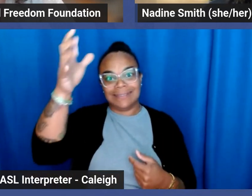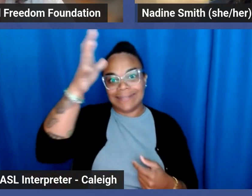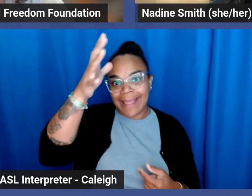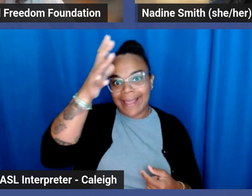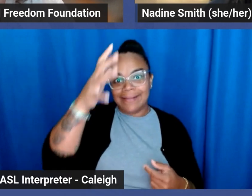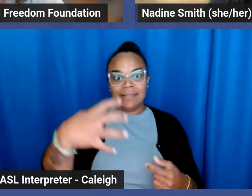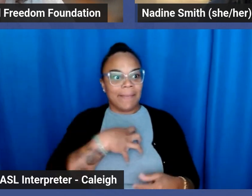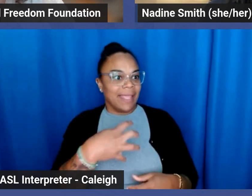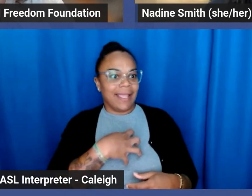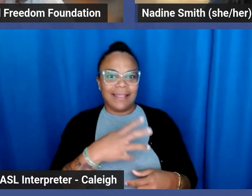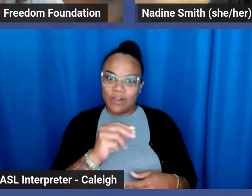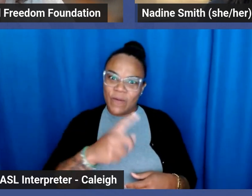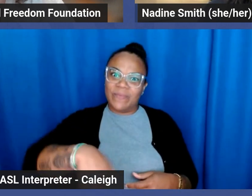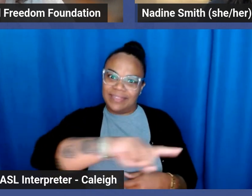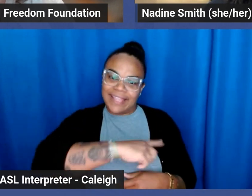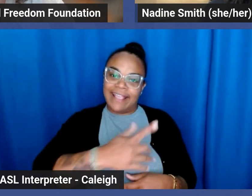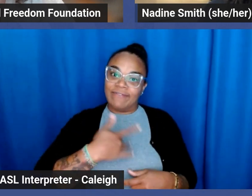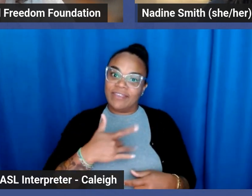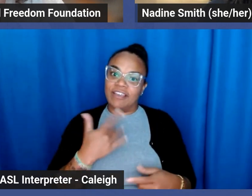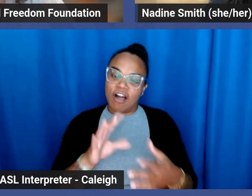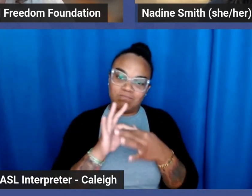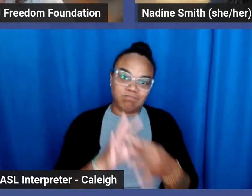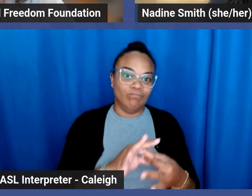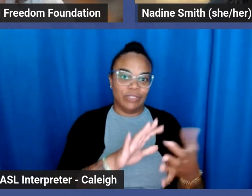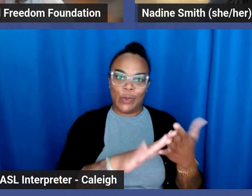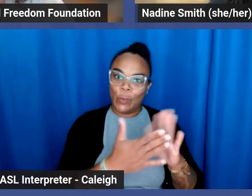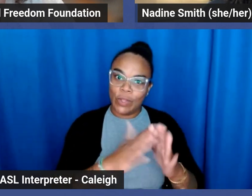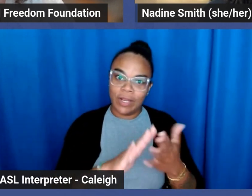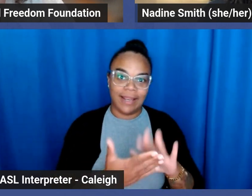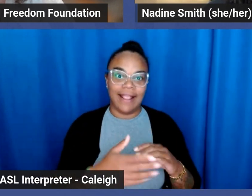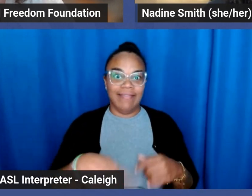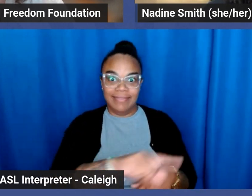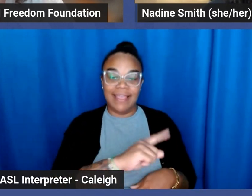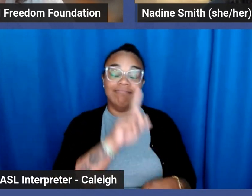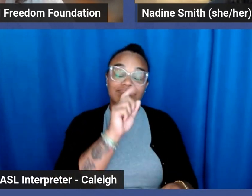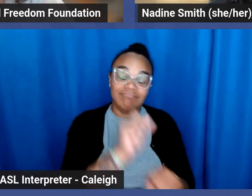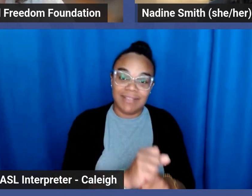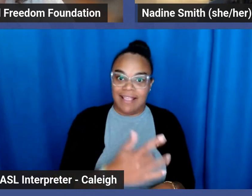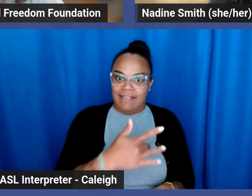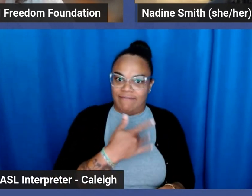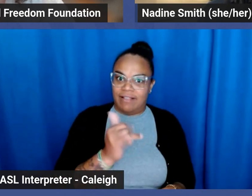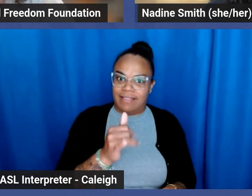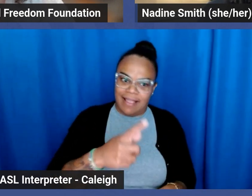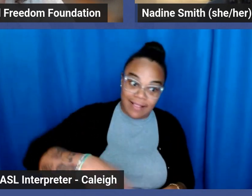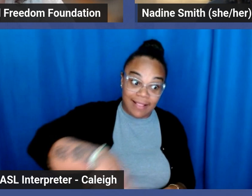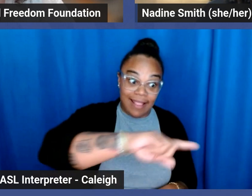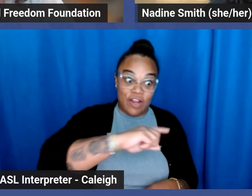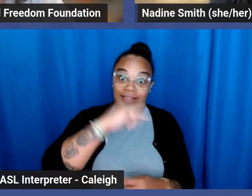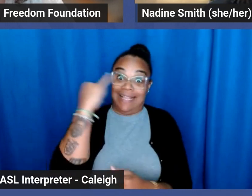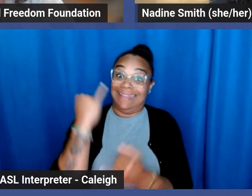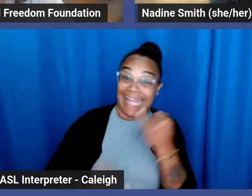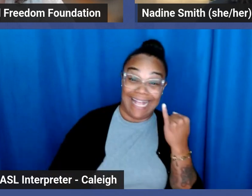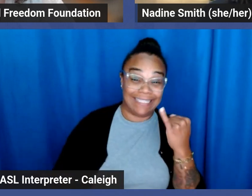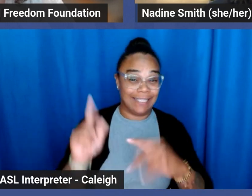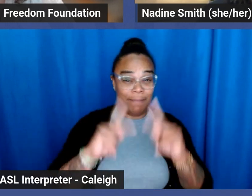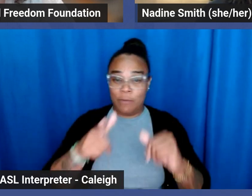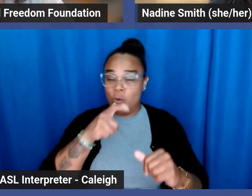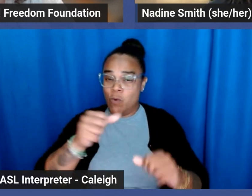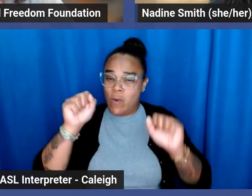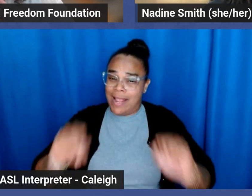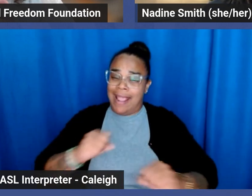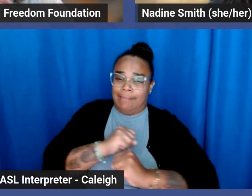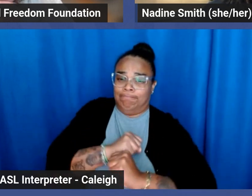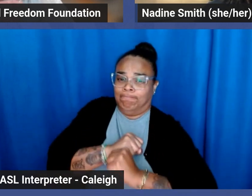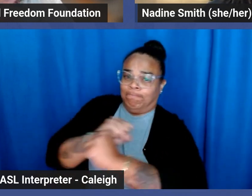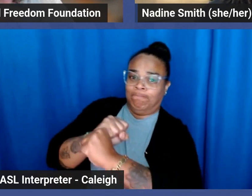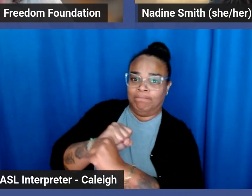brought up around this idea that you are the last people standing between the complete disintegration of the